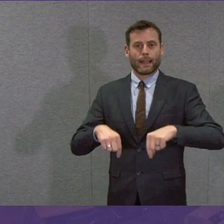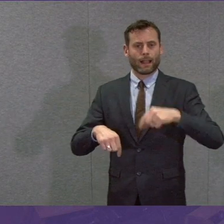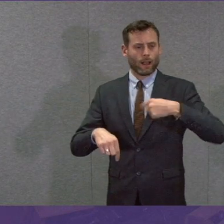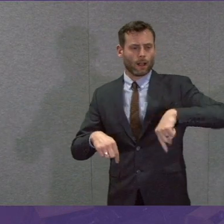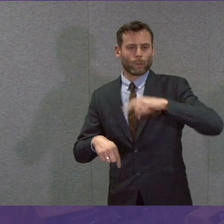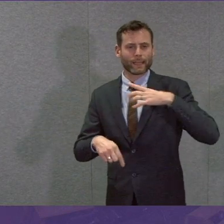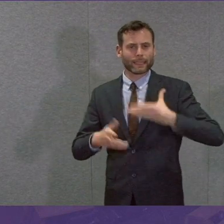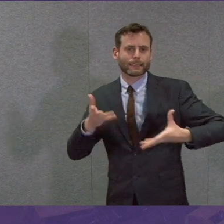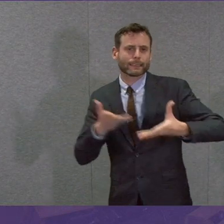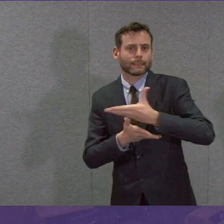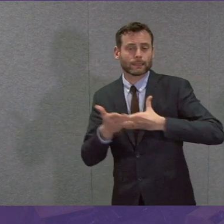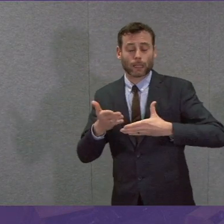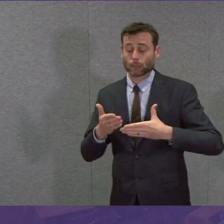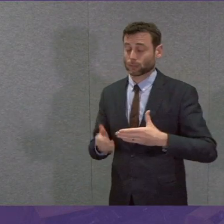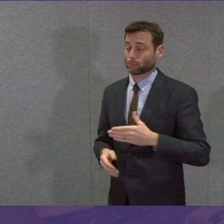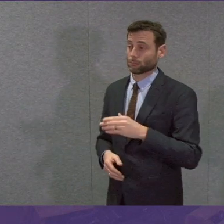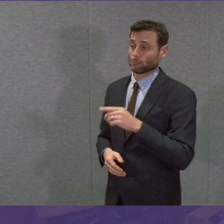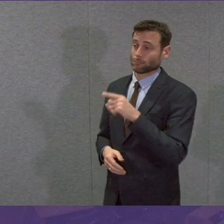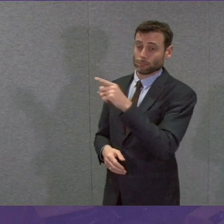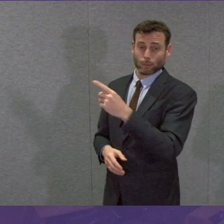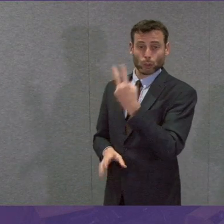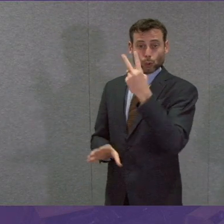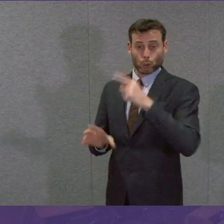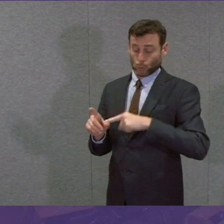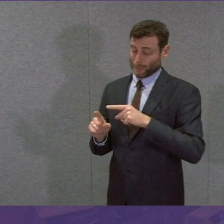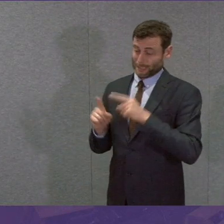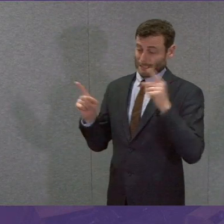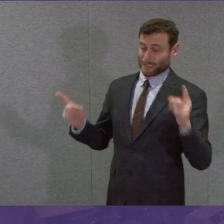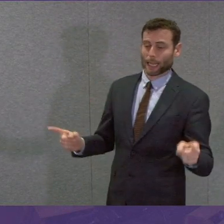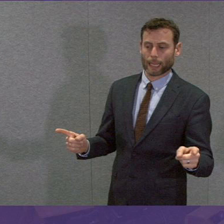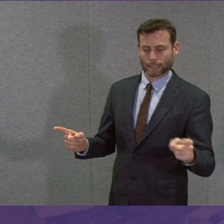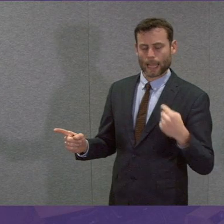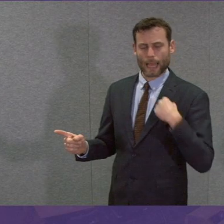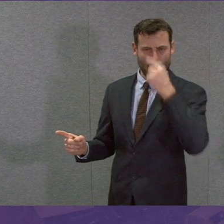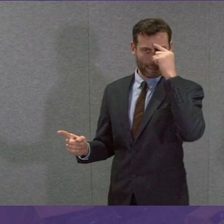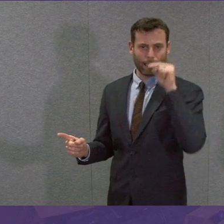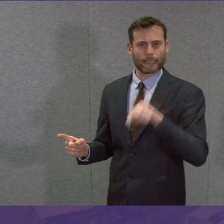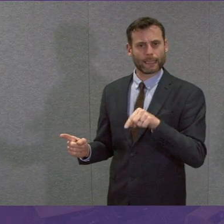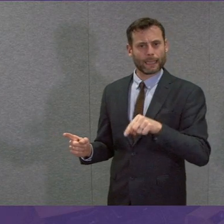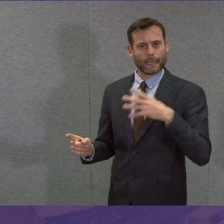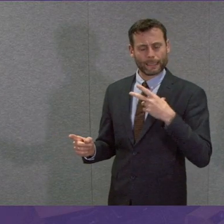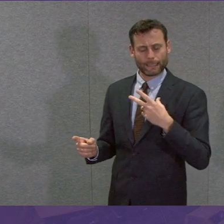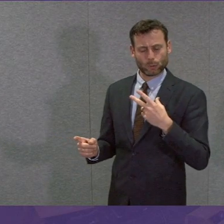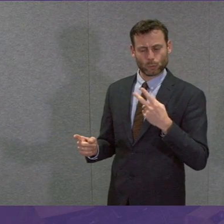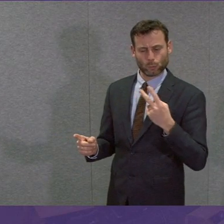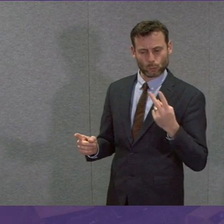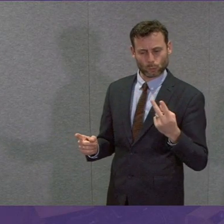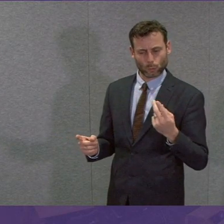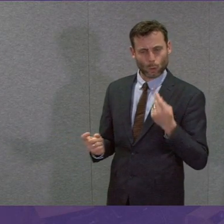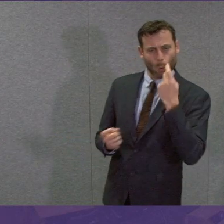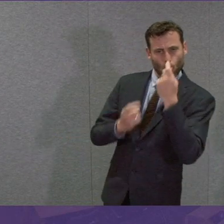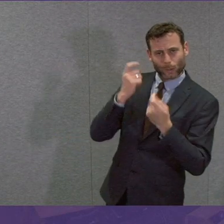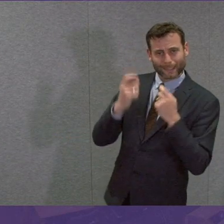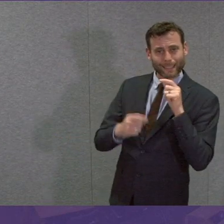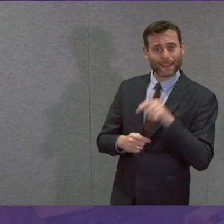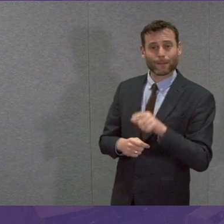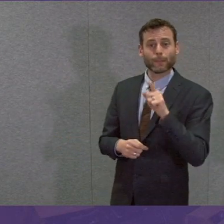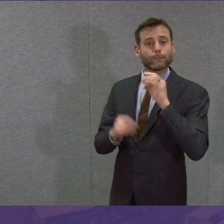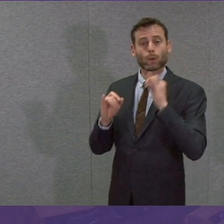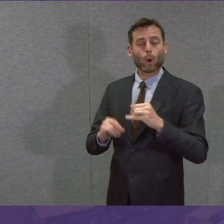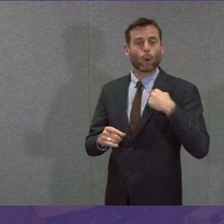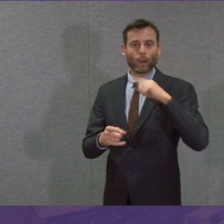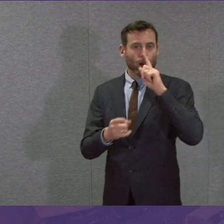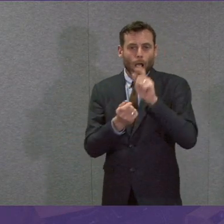I do think that requires very careful reconsideration by the House of Commons. We cannot alter that in terms of a legislative consent motion, and there is